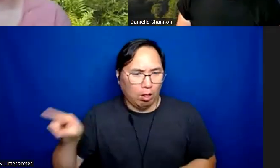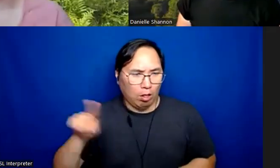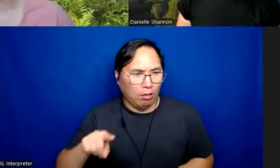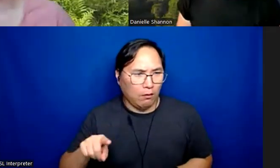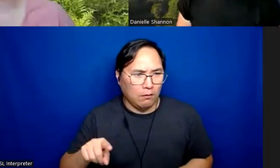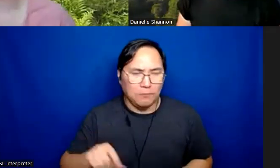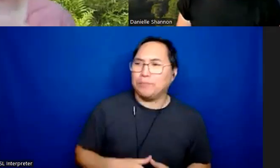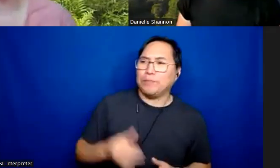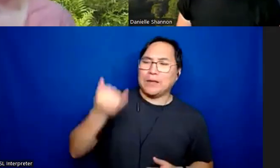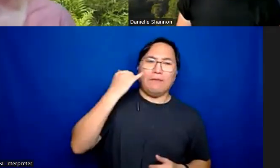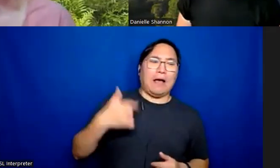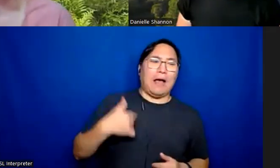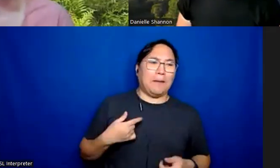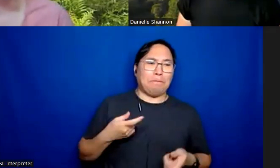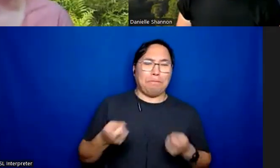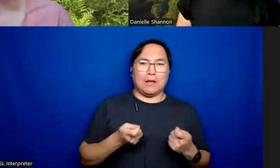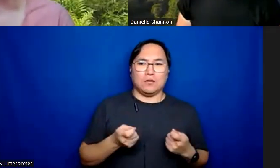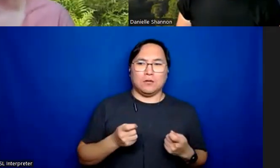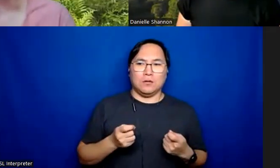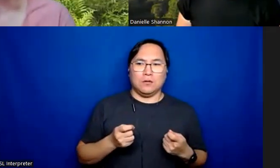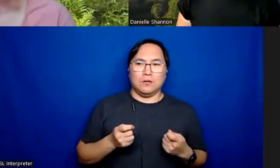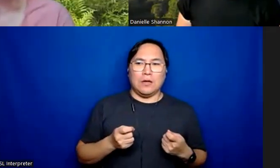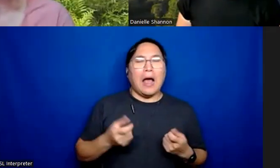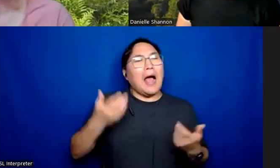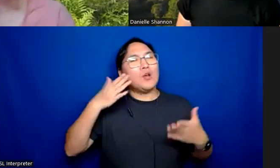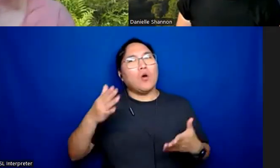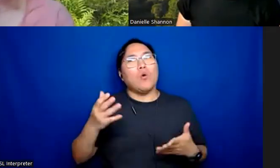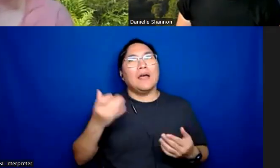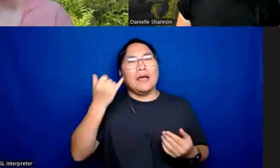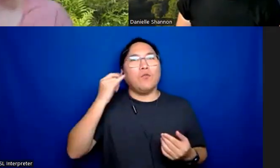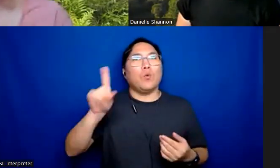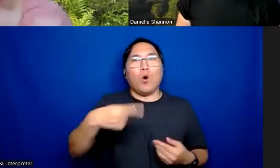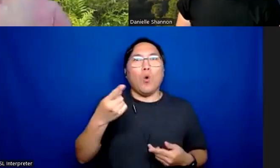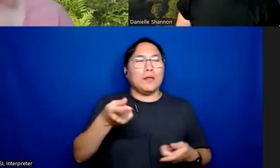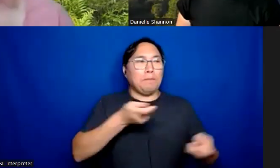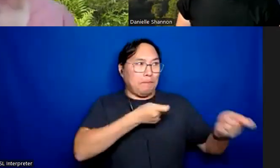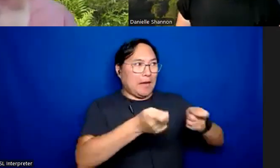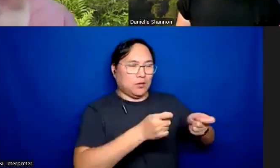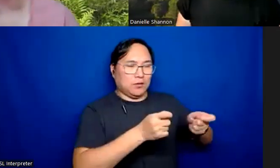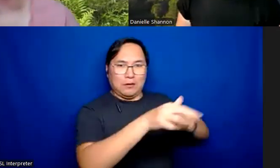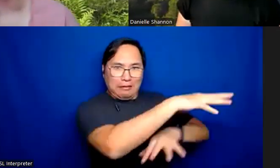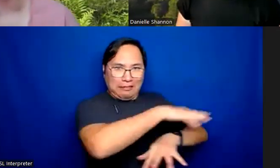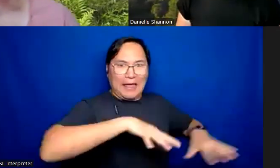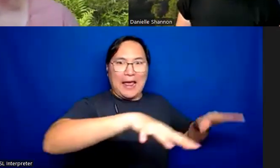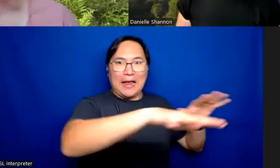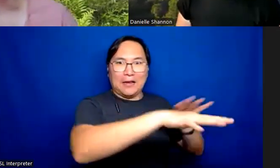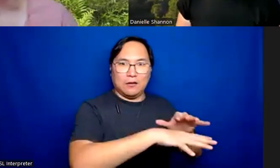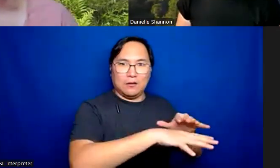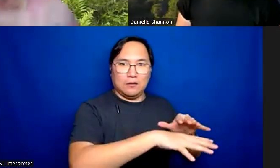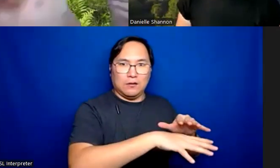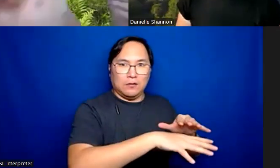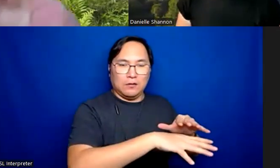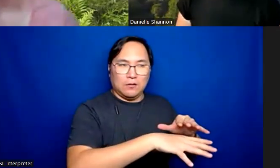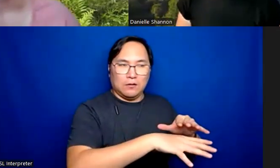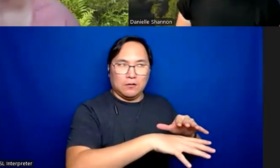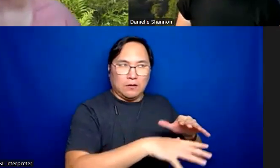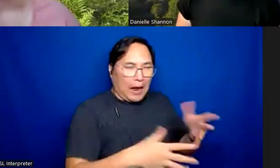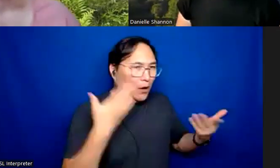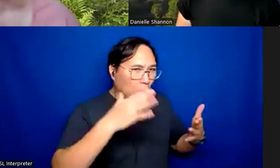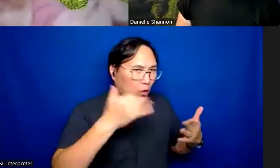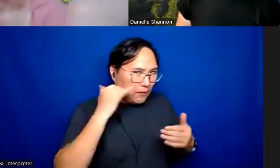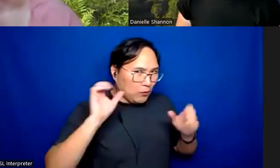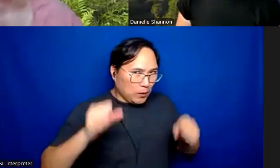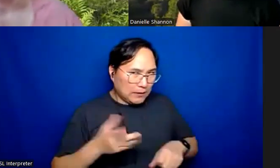managing just from, I'm not sure how far we can get managing just from the natural resource perspective if we aren't also engaging